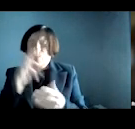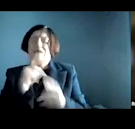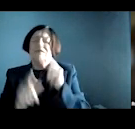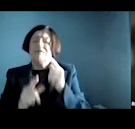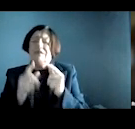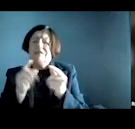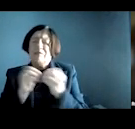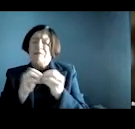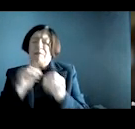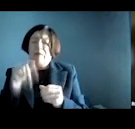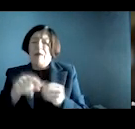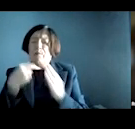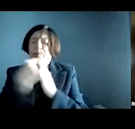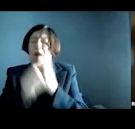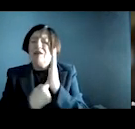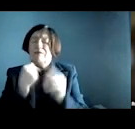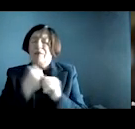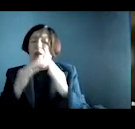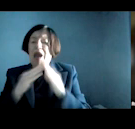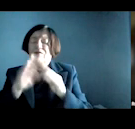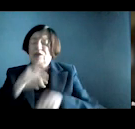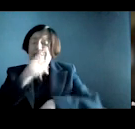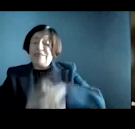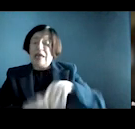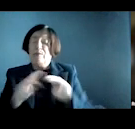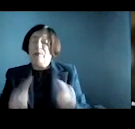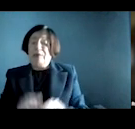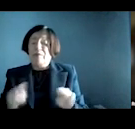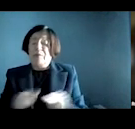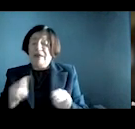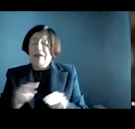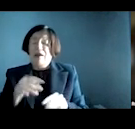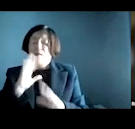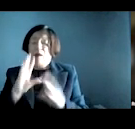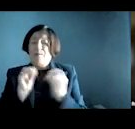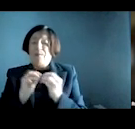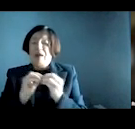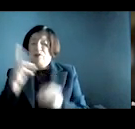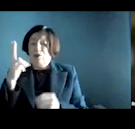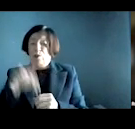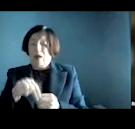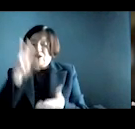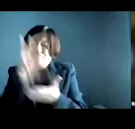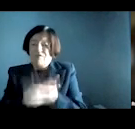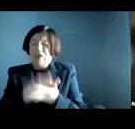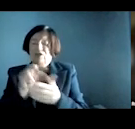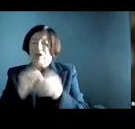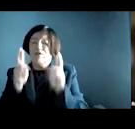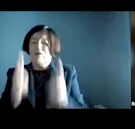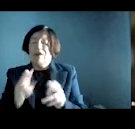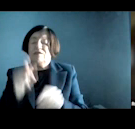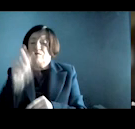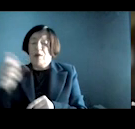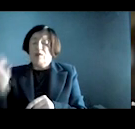about policy in relation to housing for disabled people, also wanted to mention the UN Convention on the Rights of Persons